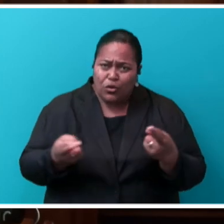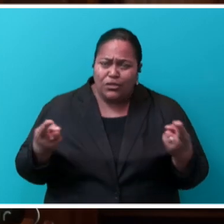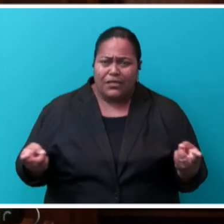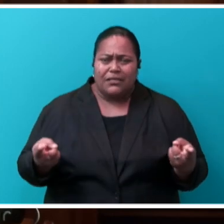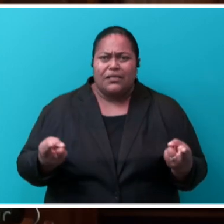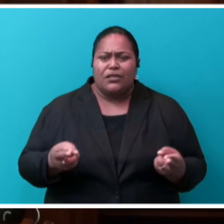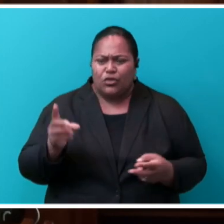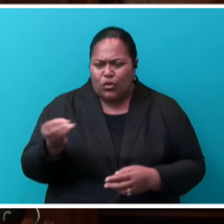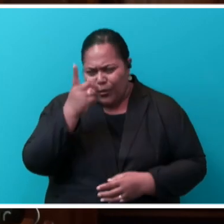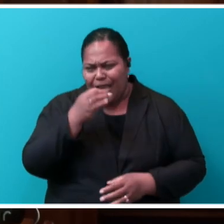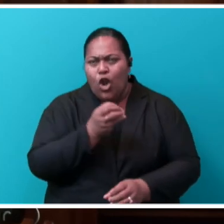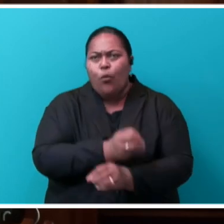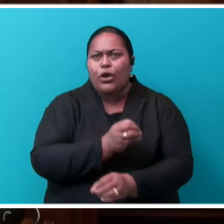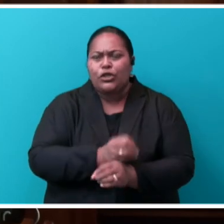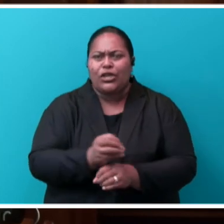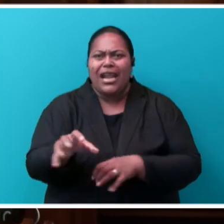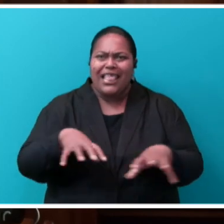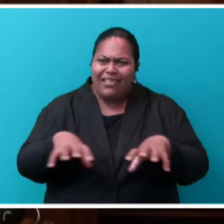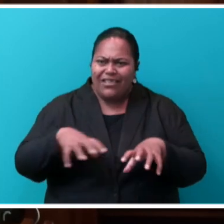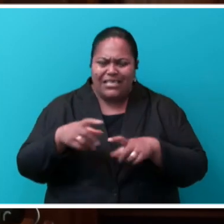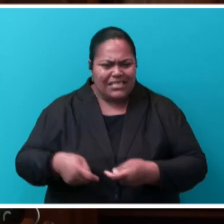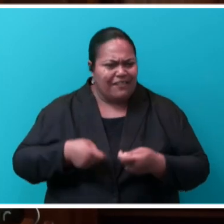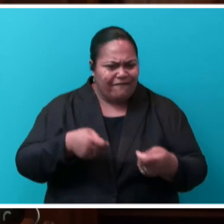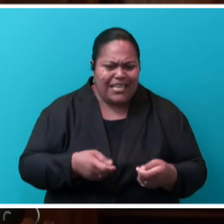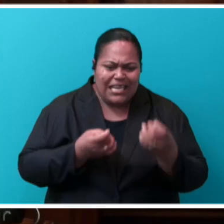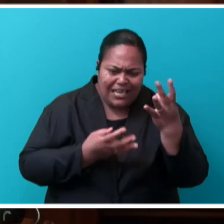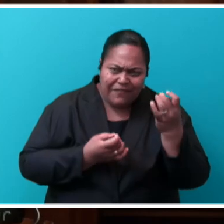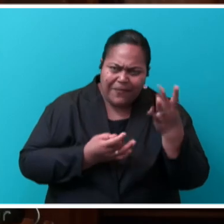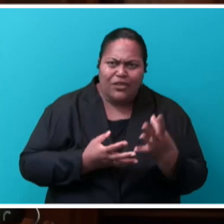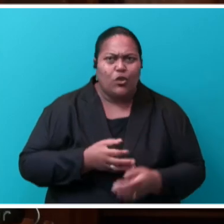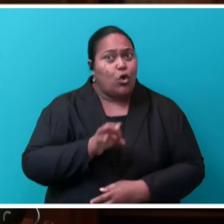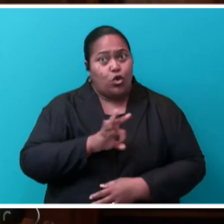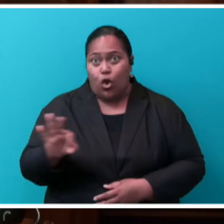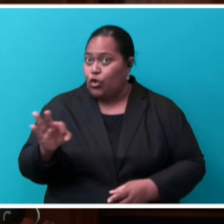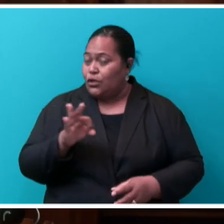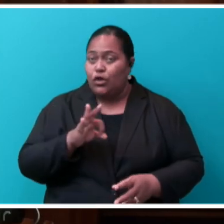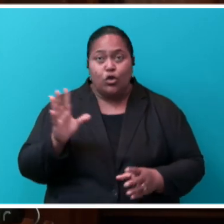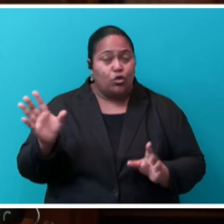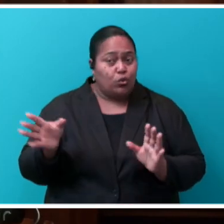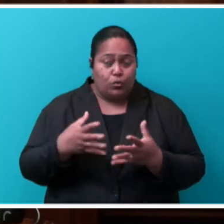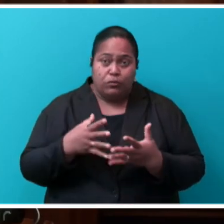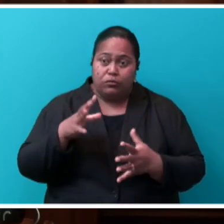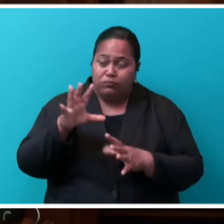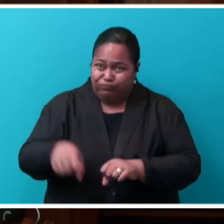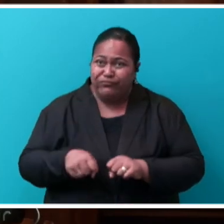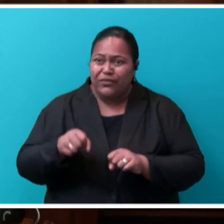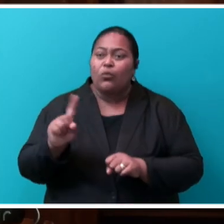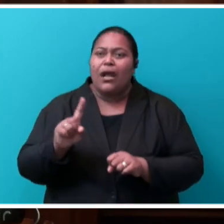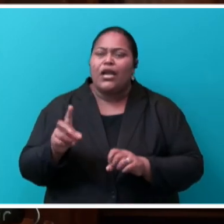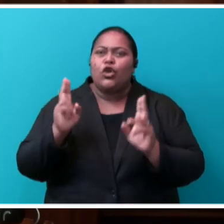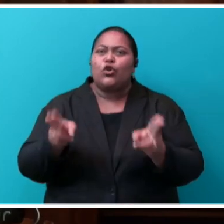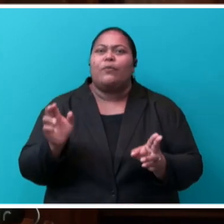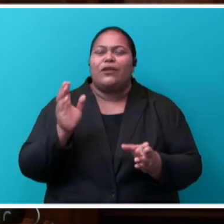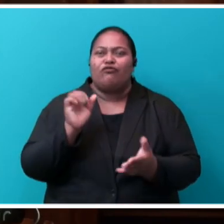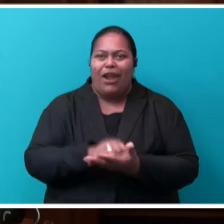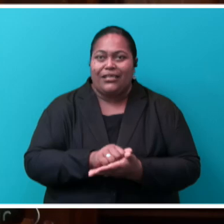execute operational activities without violating any human rights and also reducing the number of illegal immigrants. As we enforce